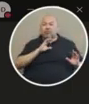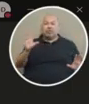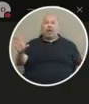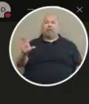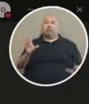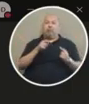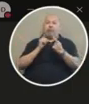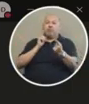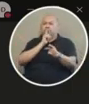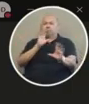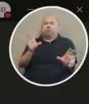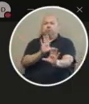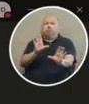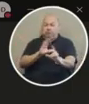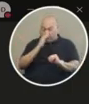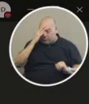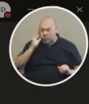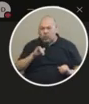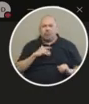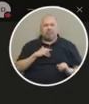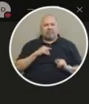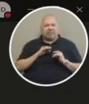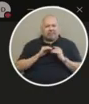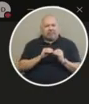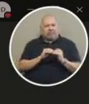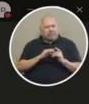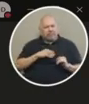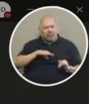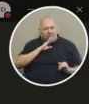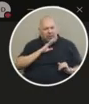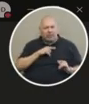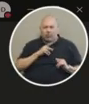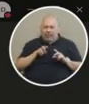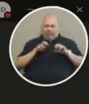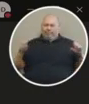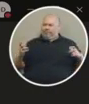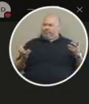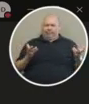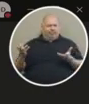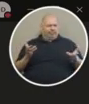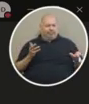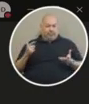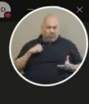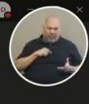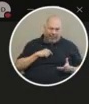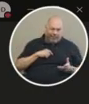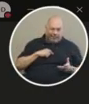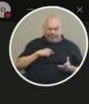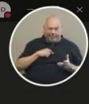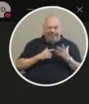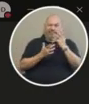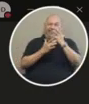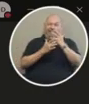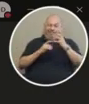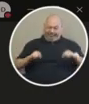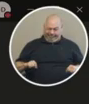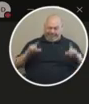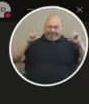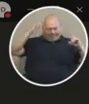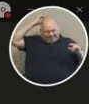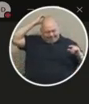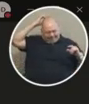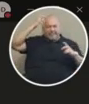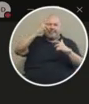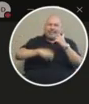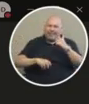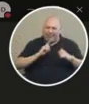different than that. I know this can become very frustrating because we're not face-to-face with y'all. We are face-to-face digitally, but I know it's